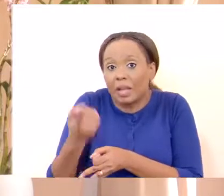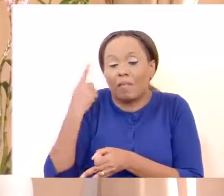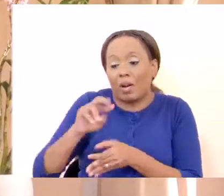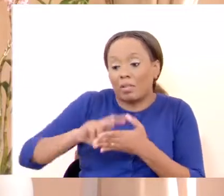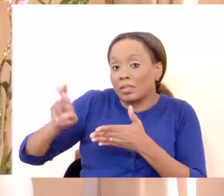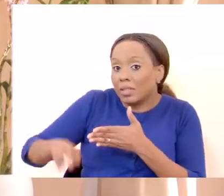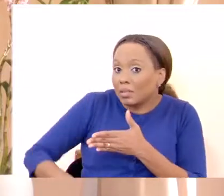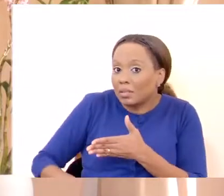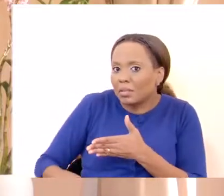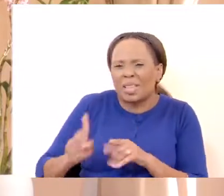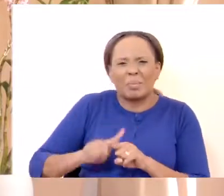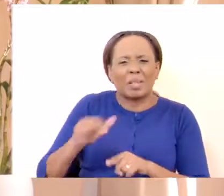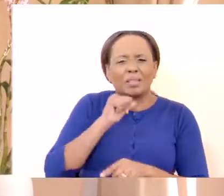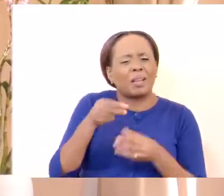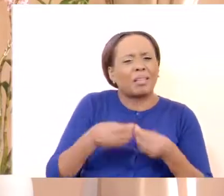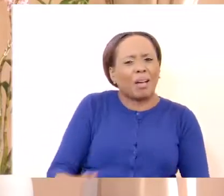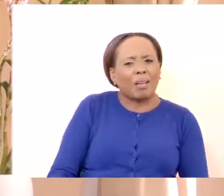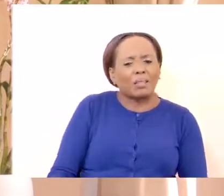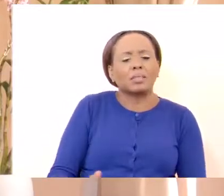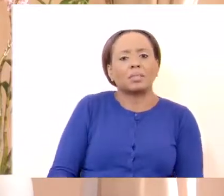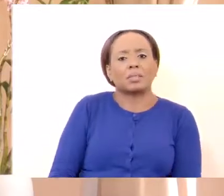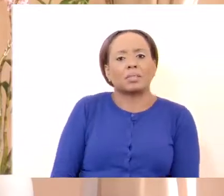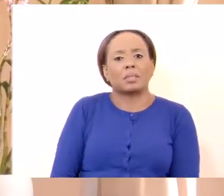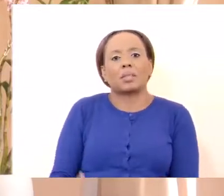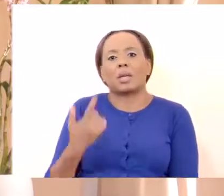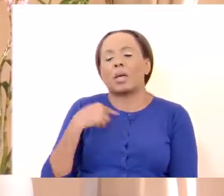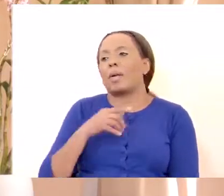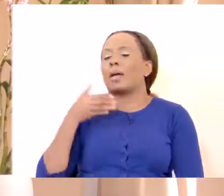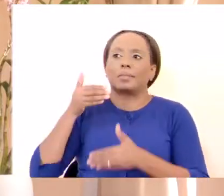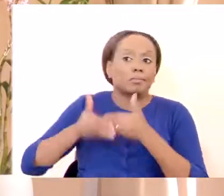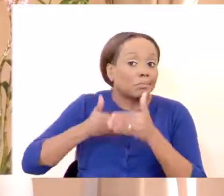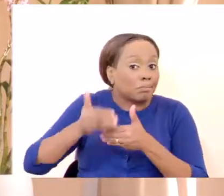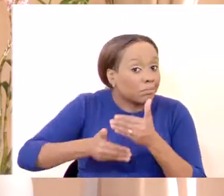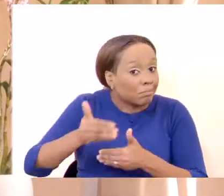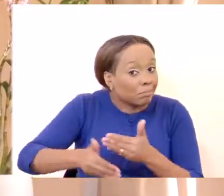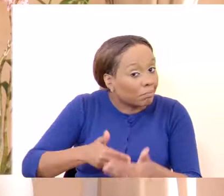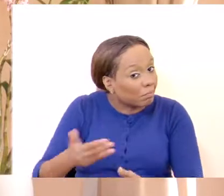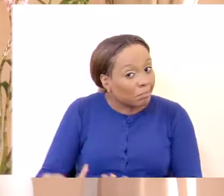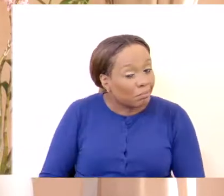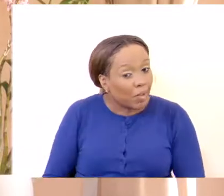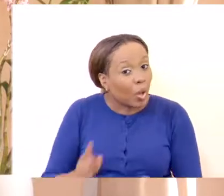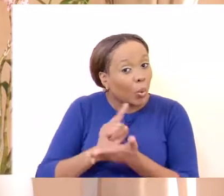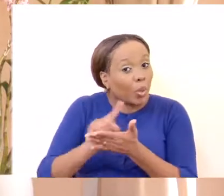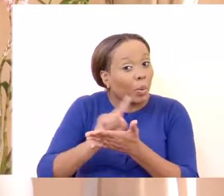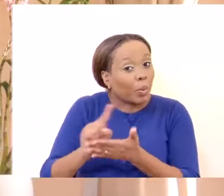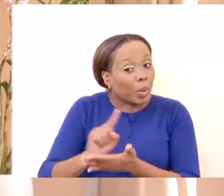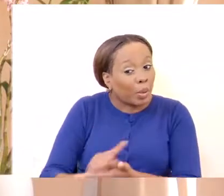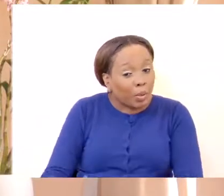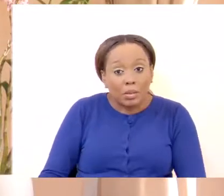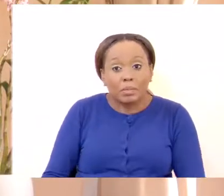tests. And we would have gone through all of that over the last several